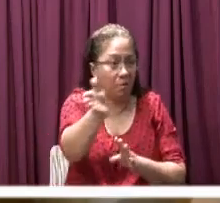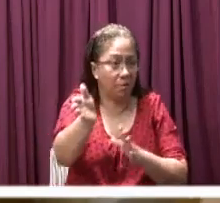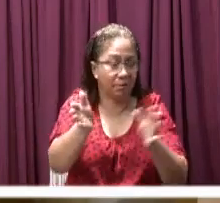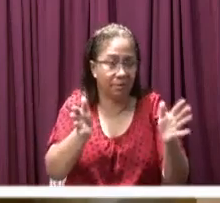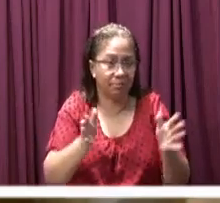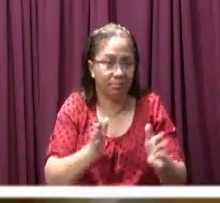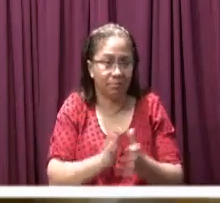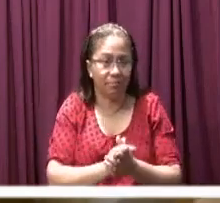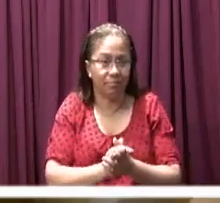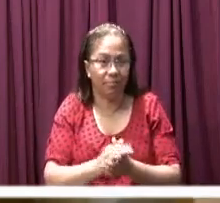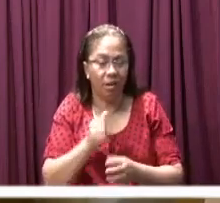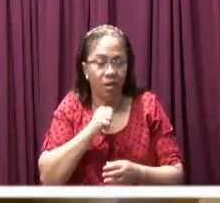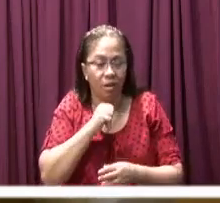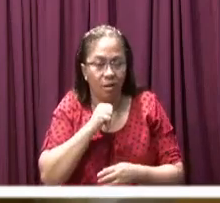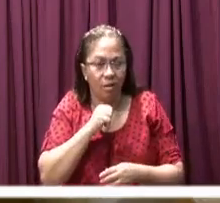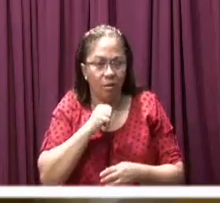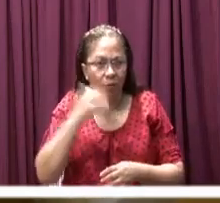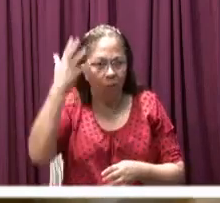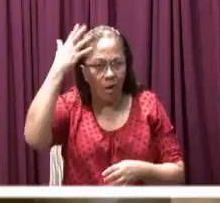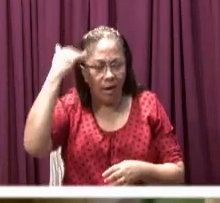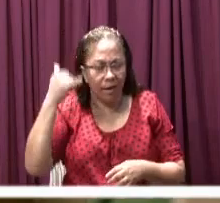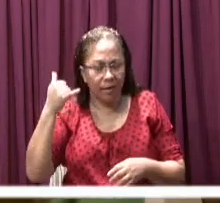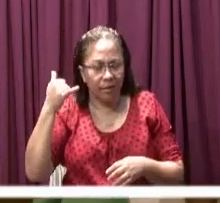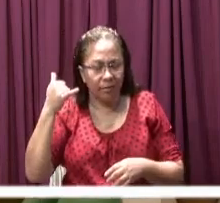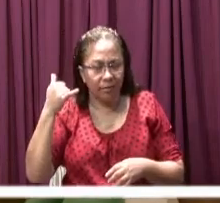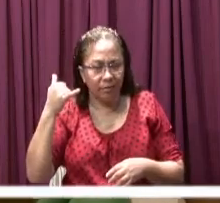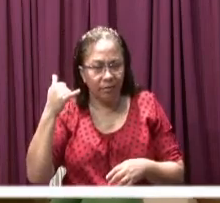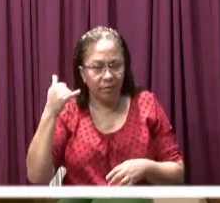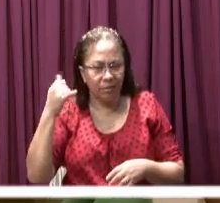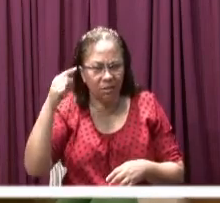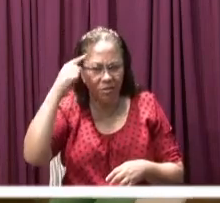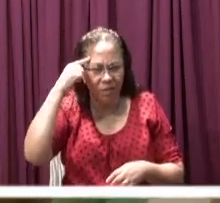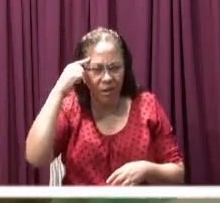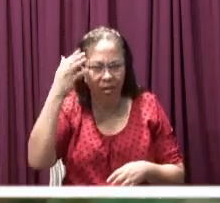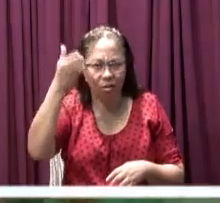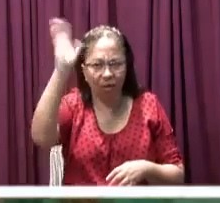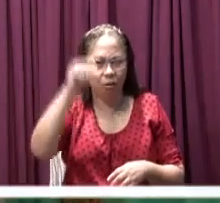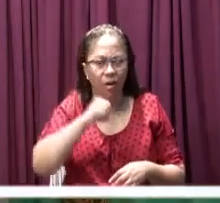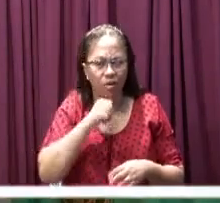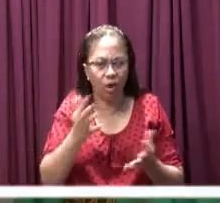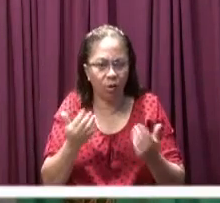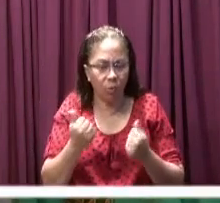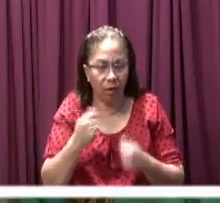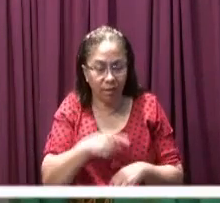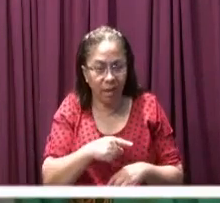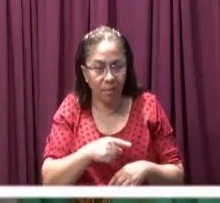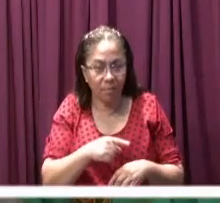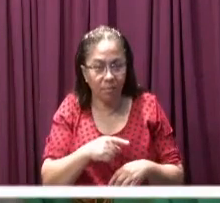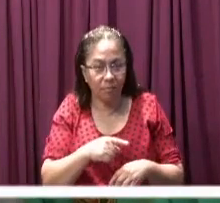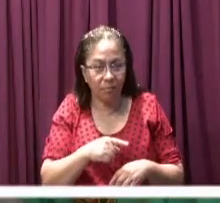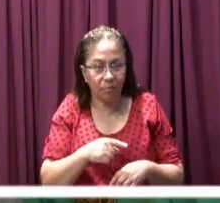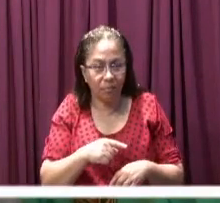Not because God didn't want them, but because of that little if.